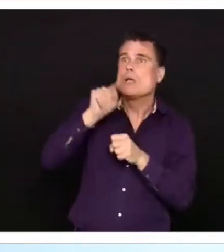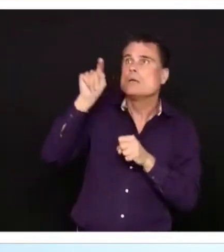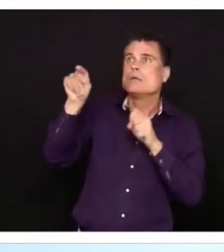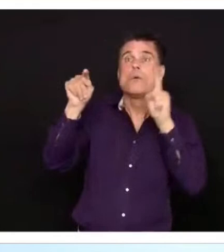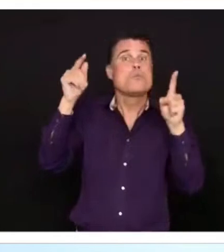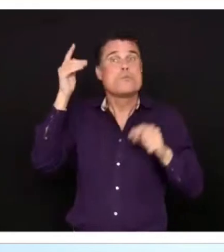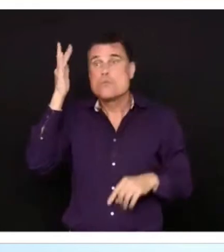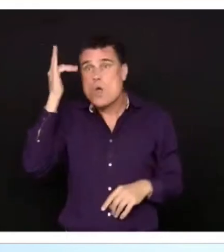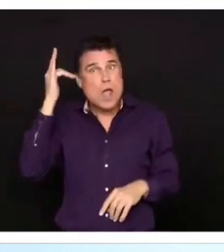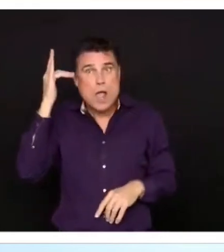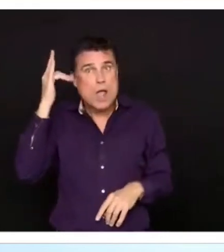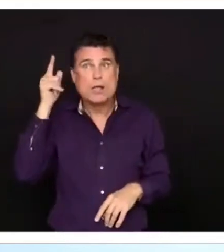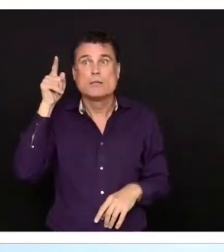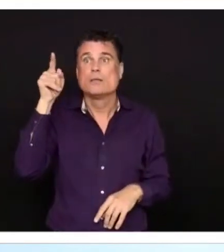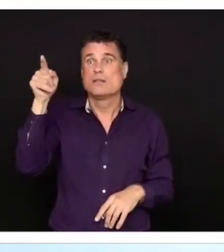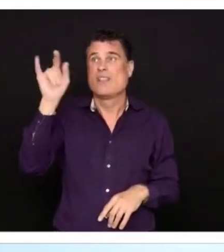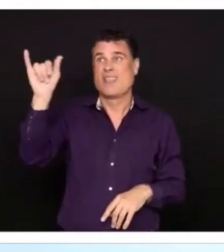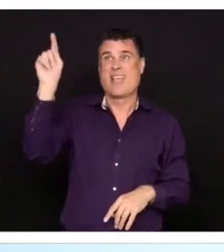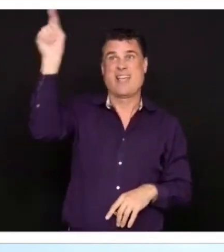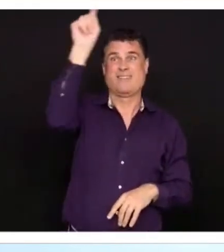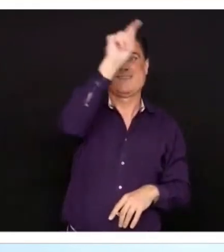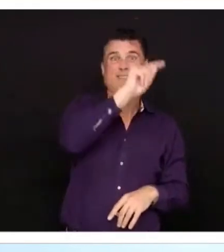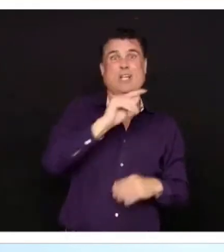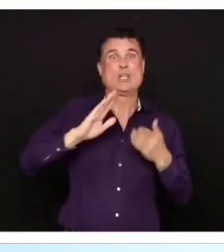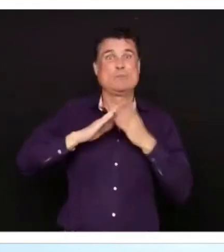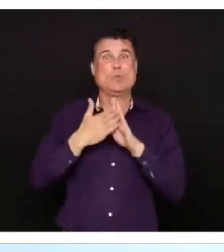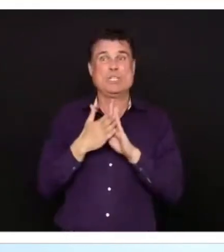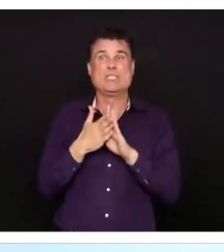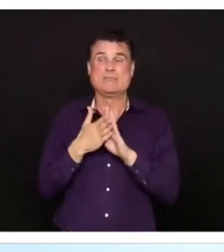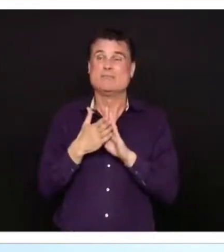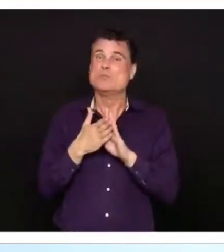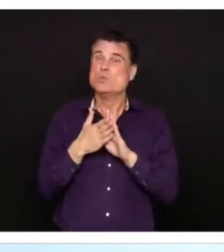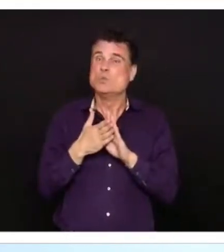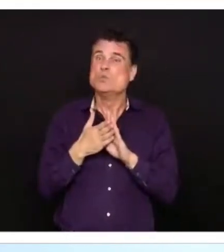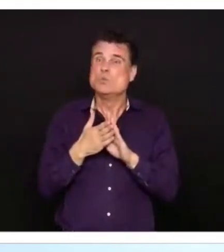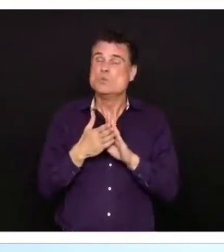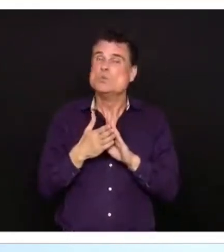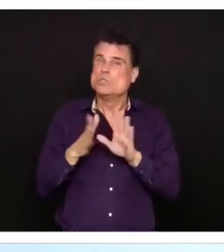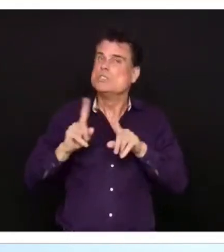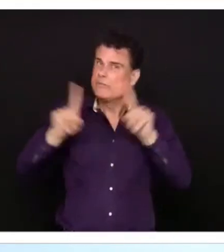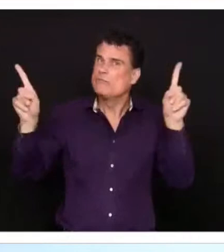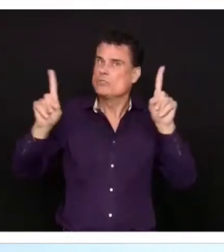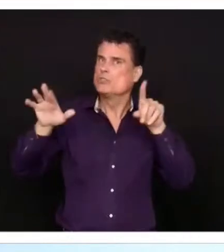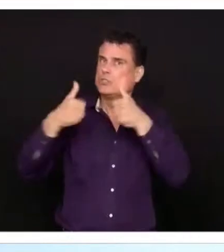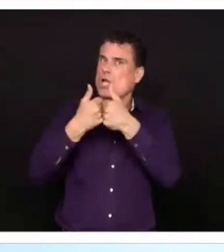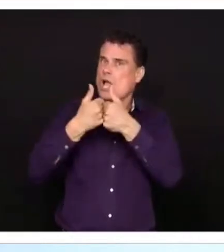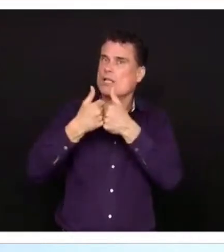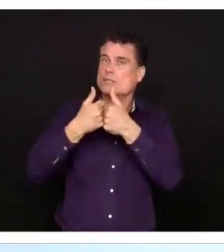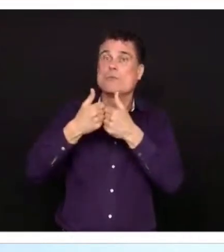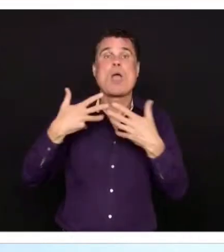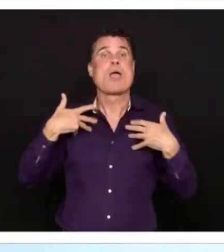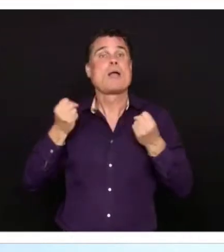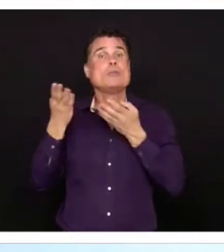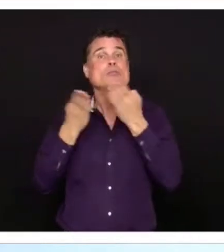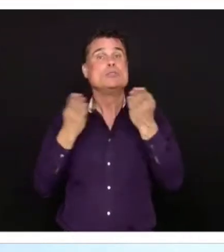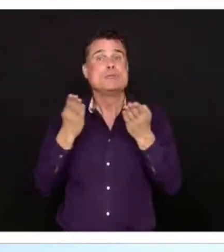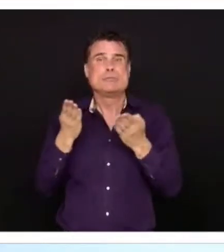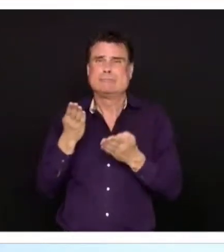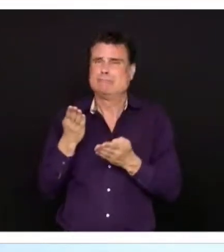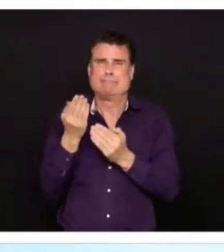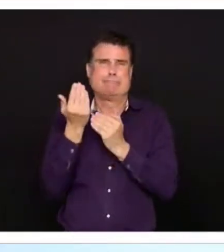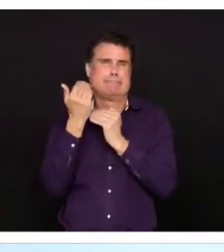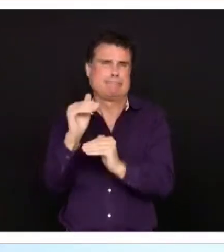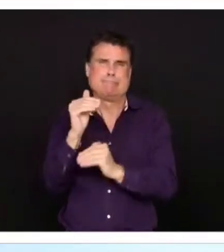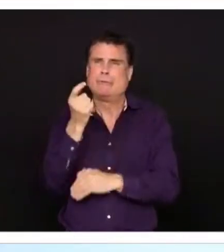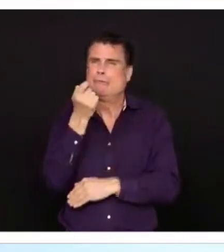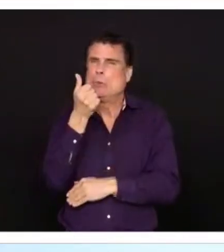given where health services are and where communities are. We have as well a strategy to support transportation, so